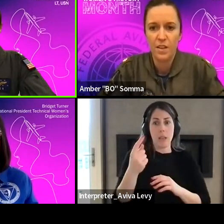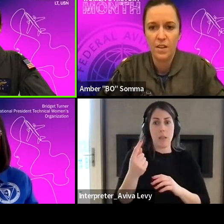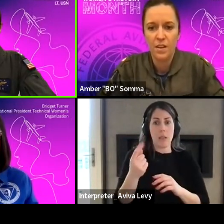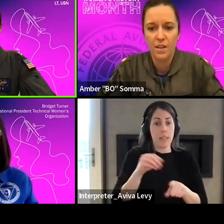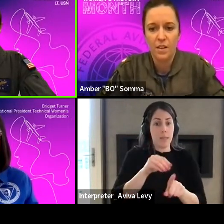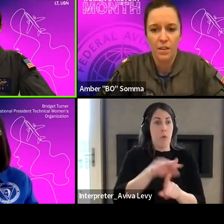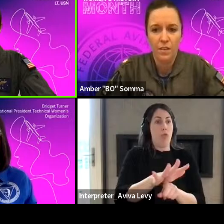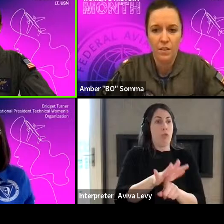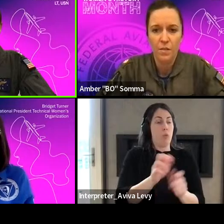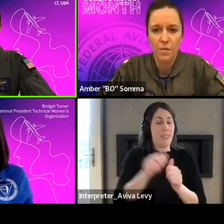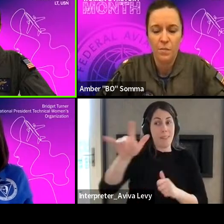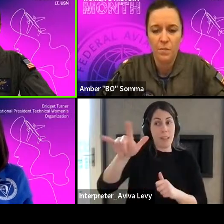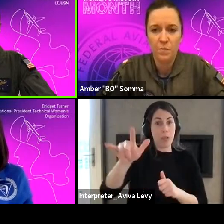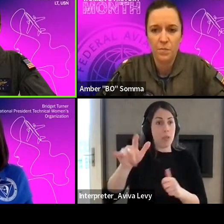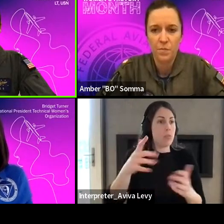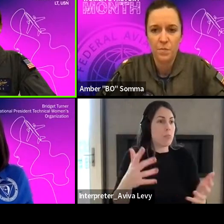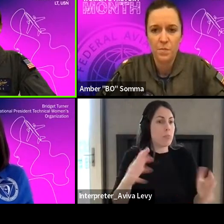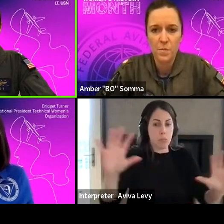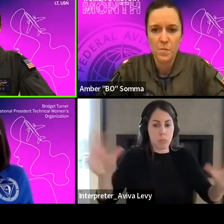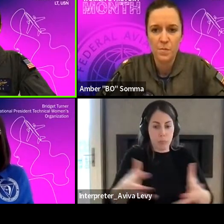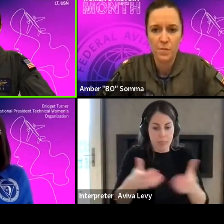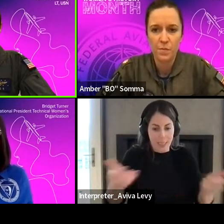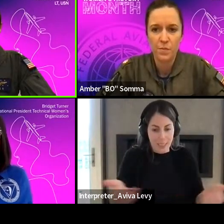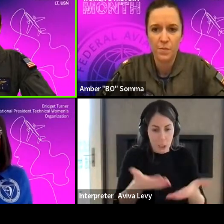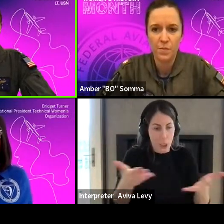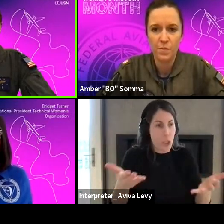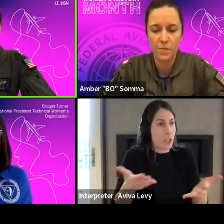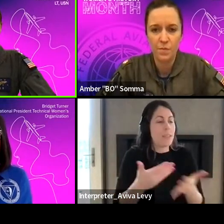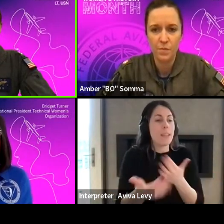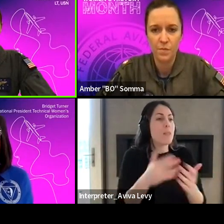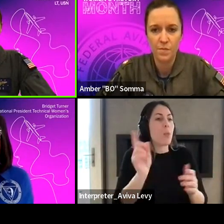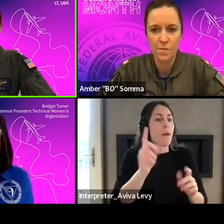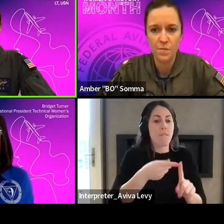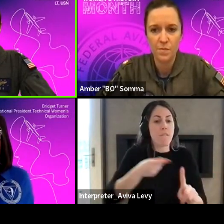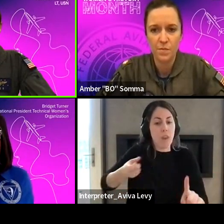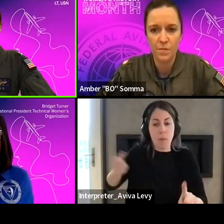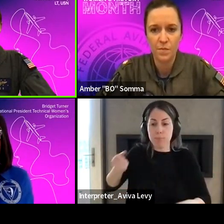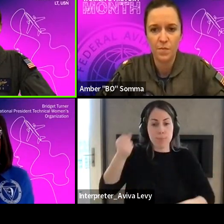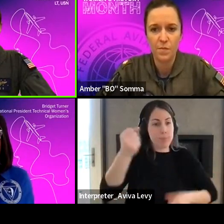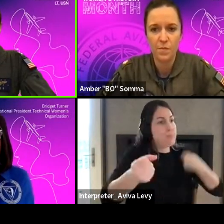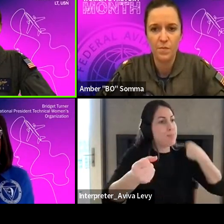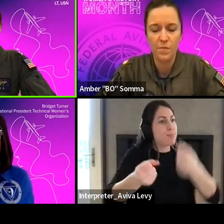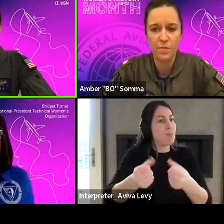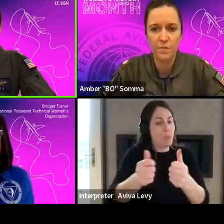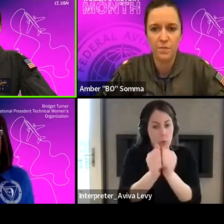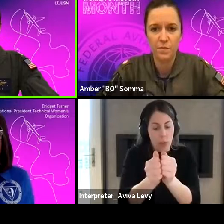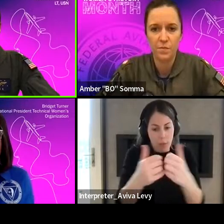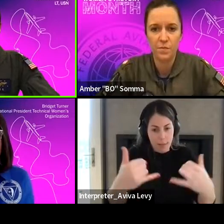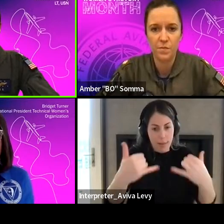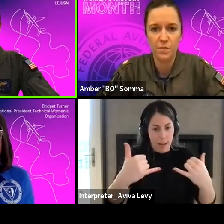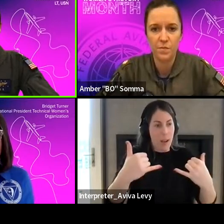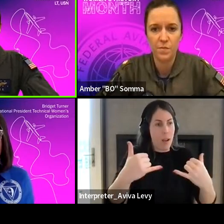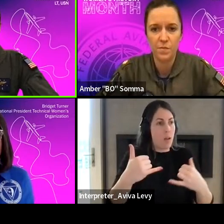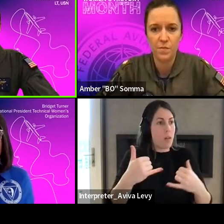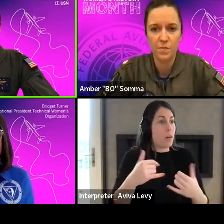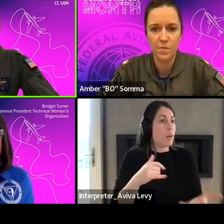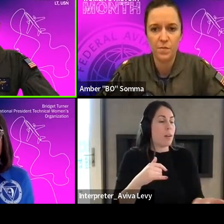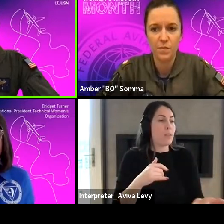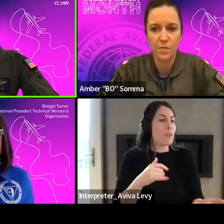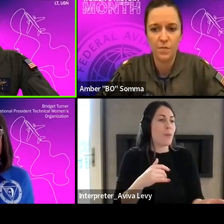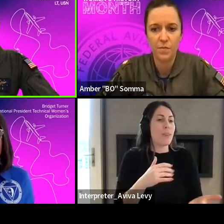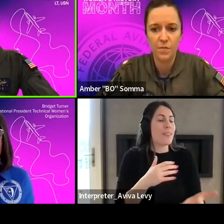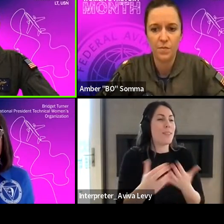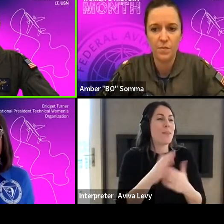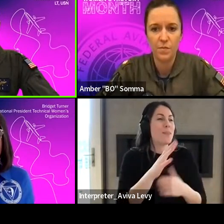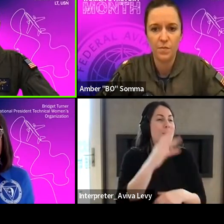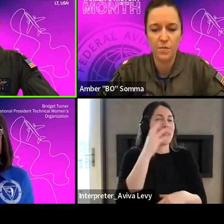is your goal, it really doesn't matter where you're starting from. You will end up here in aviation or in the field